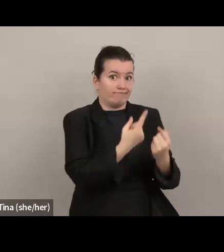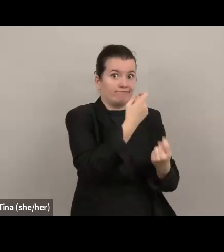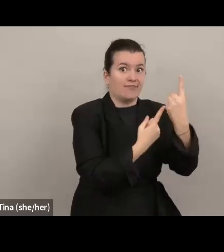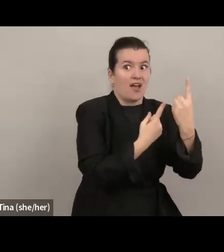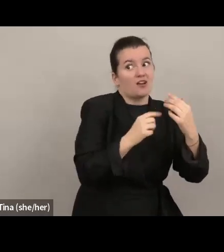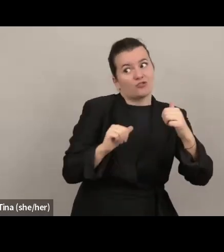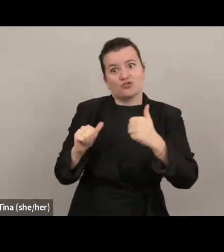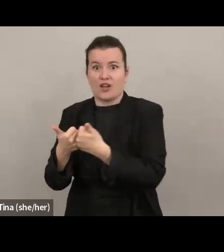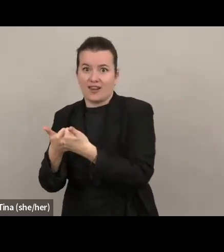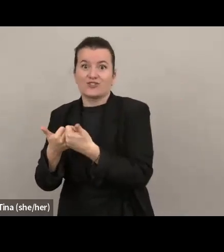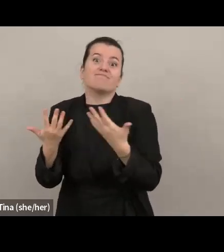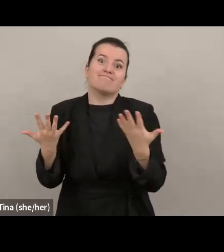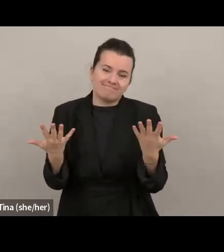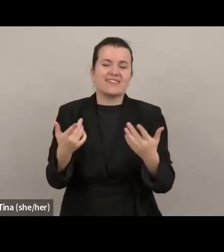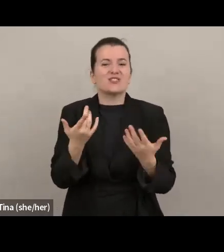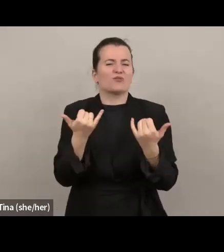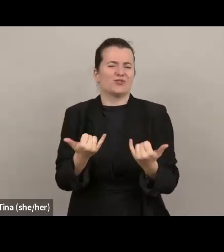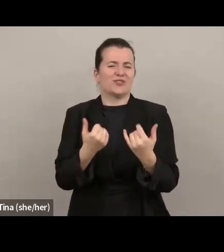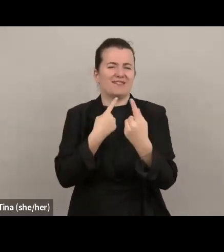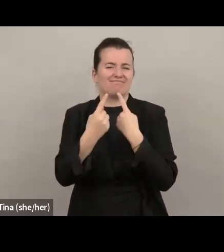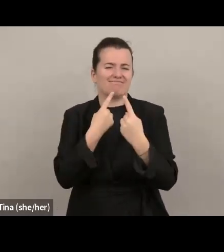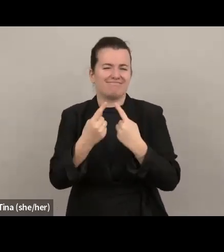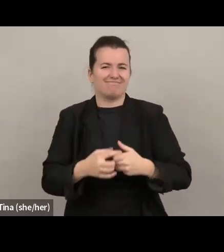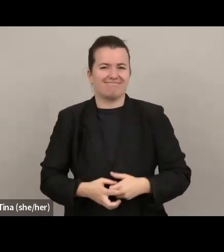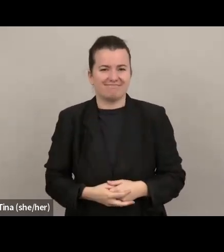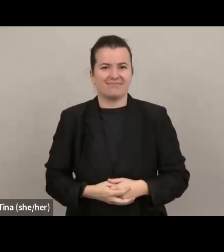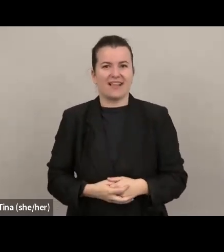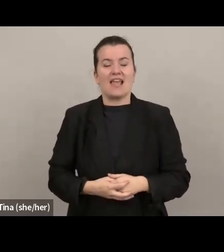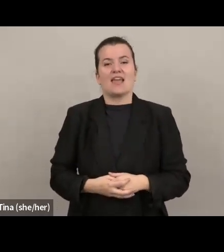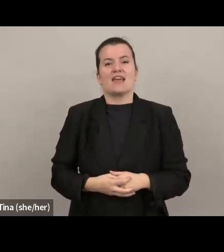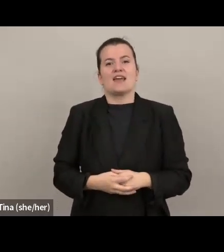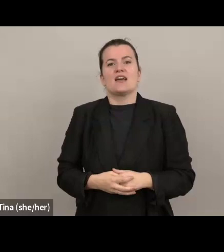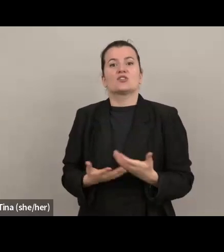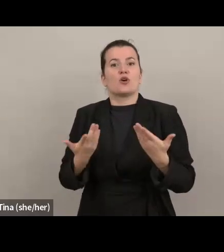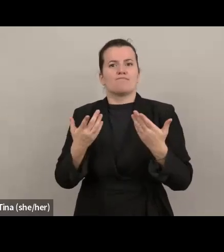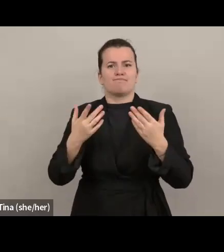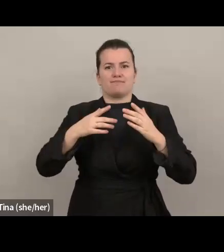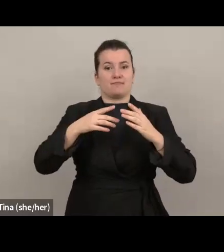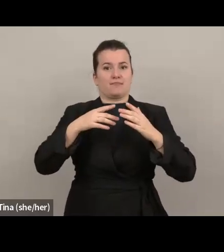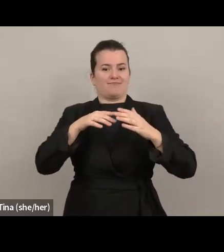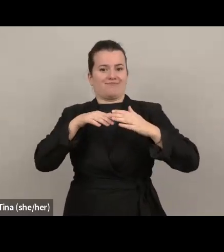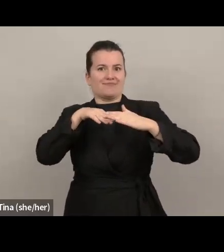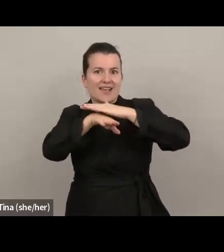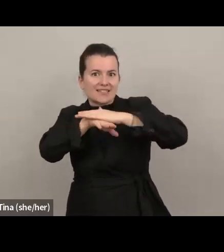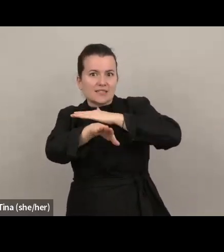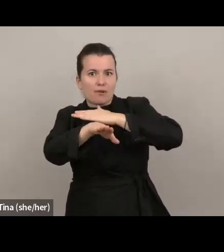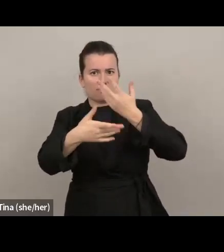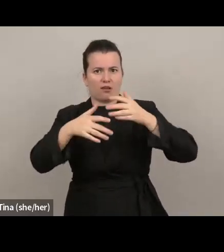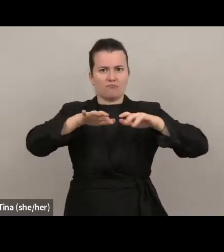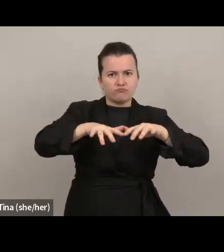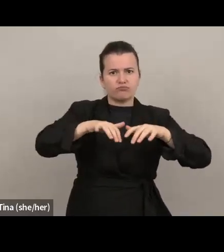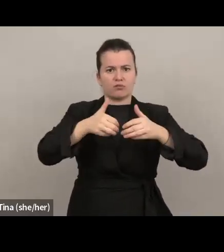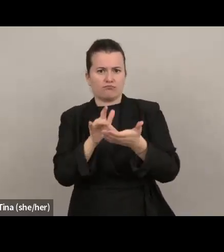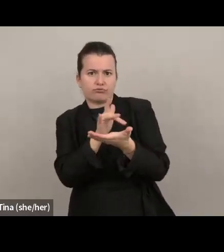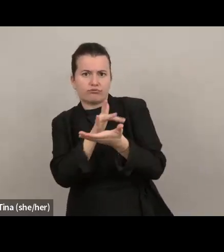particularly interesting. Questions of digital accessibility are critical in the context of urban and rural livelihoods. So it's